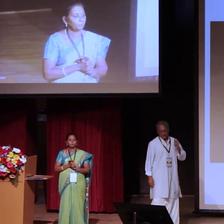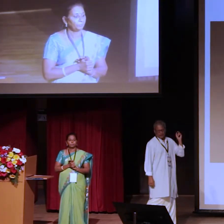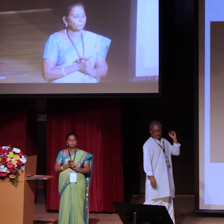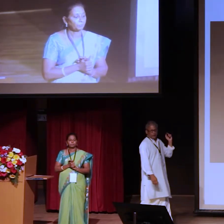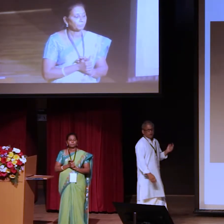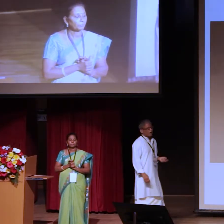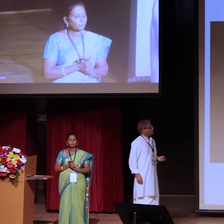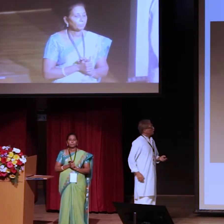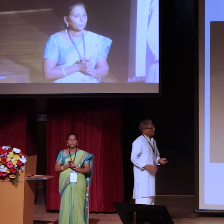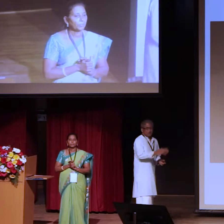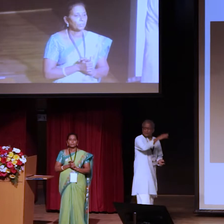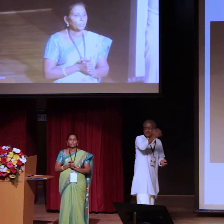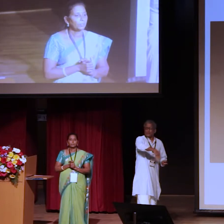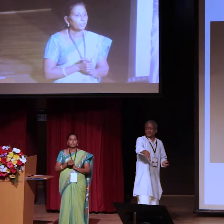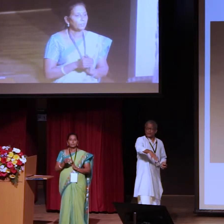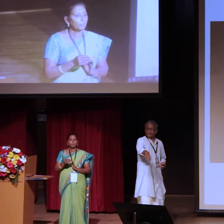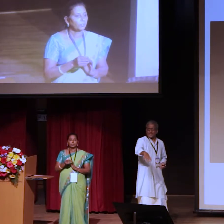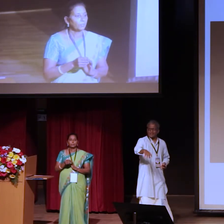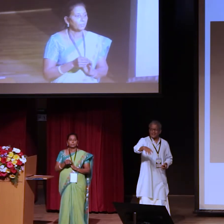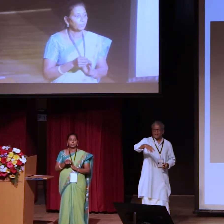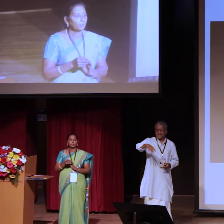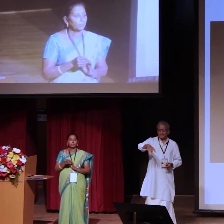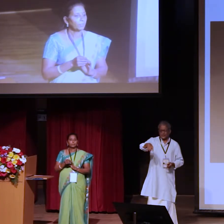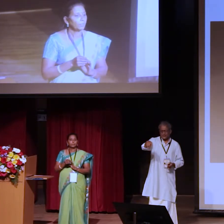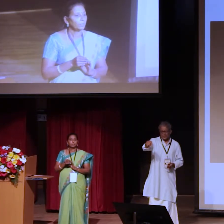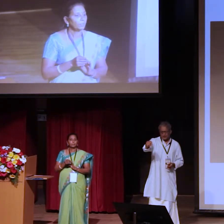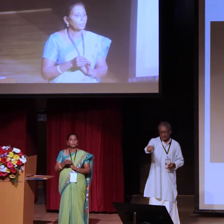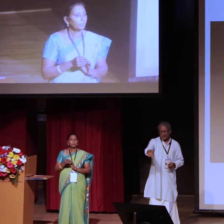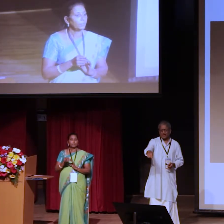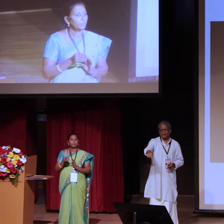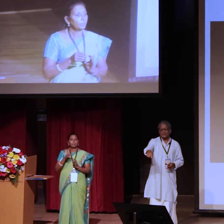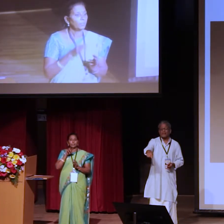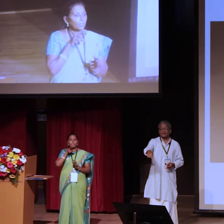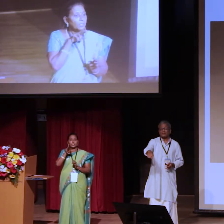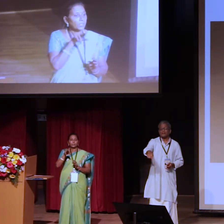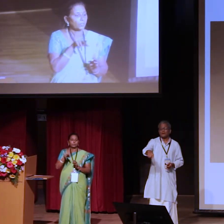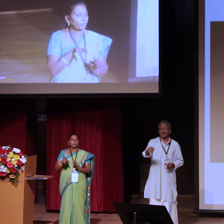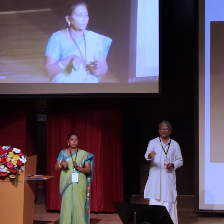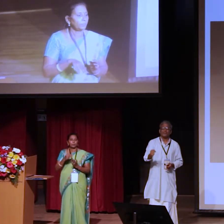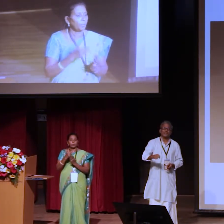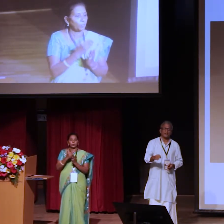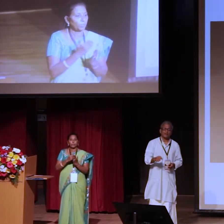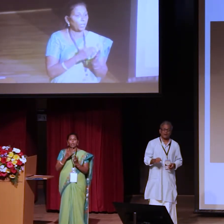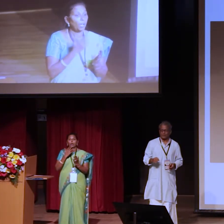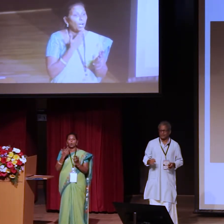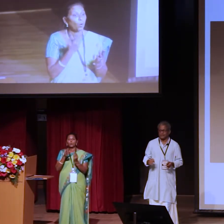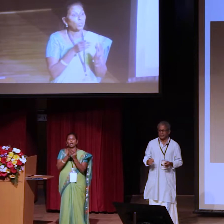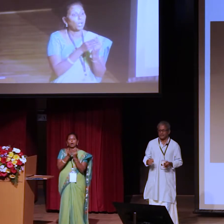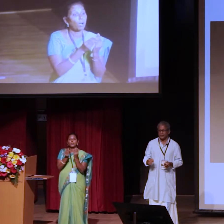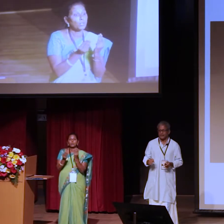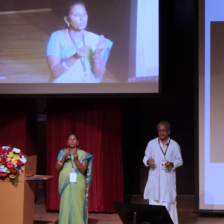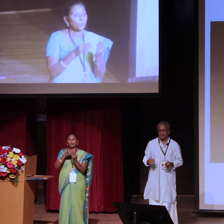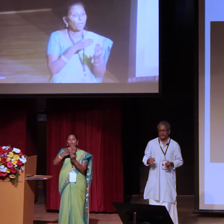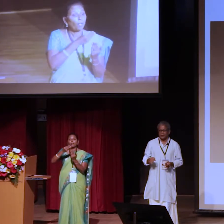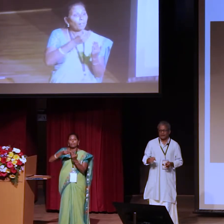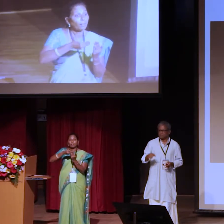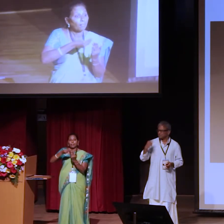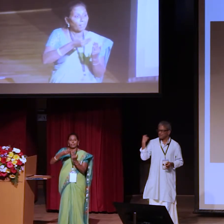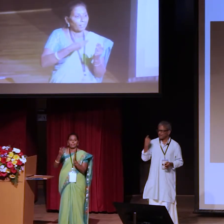somebody, okay, good. So I won't go through again. There is a talk that talks about how this set of cards was designed,